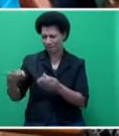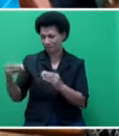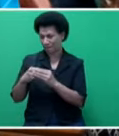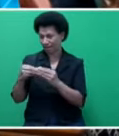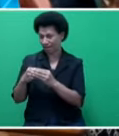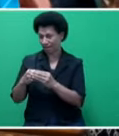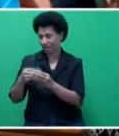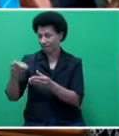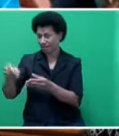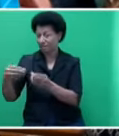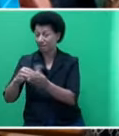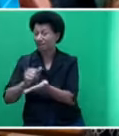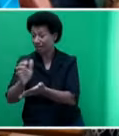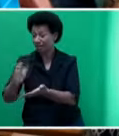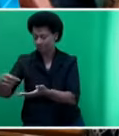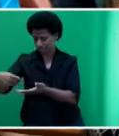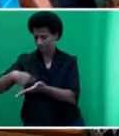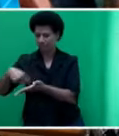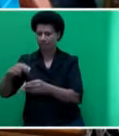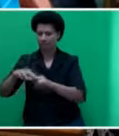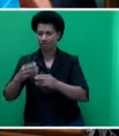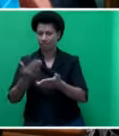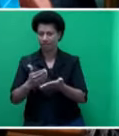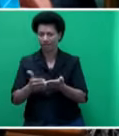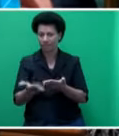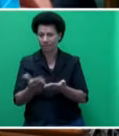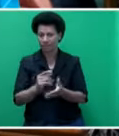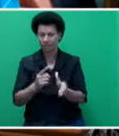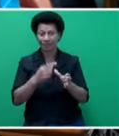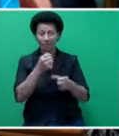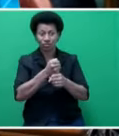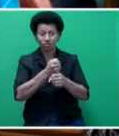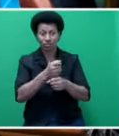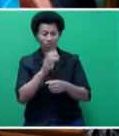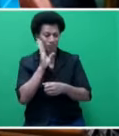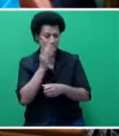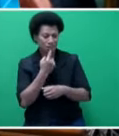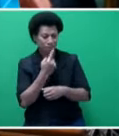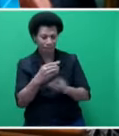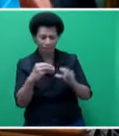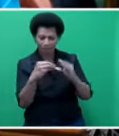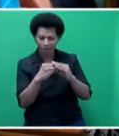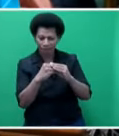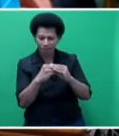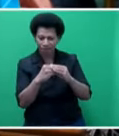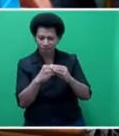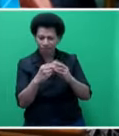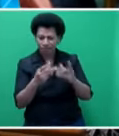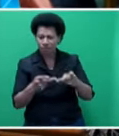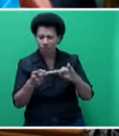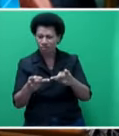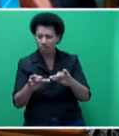banks. And I had the Honourable Attorney General say that the banks provisioning about 100